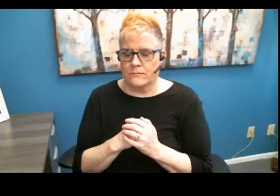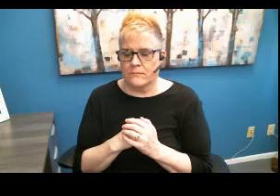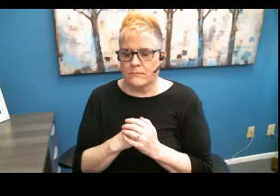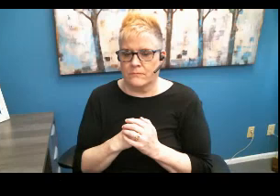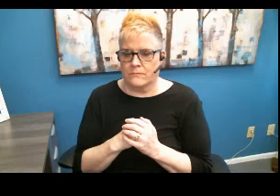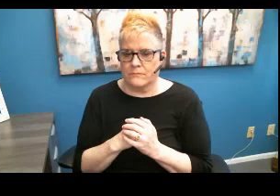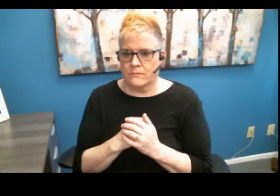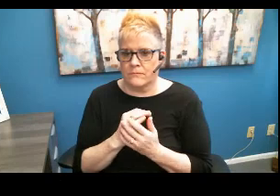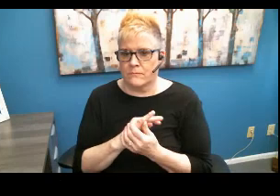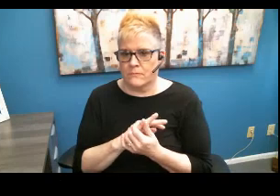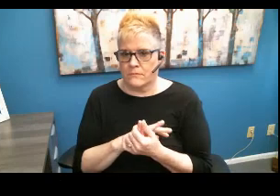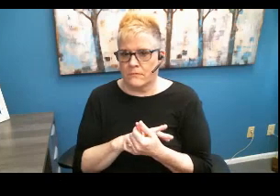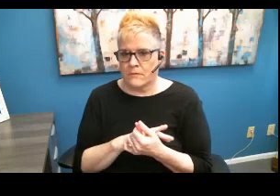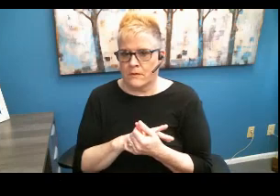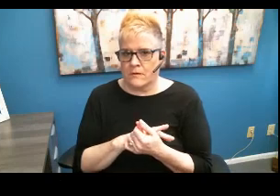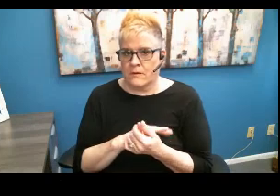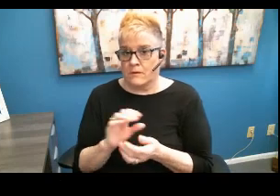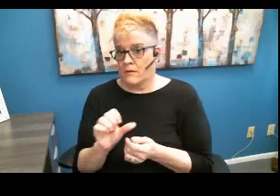All right,